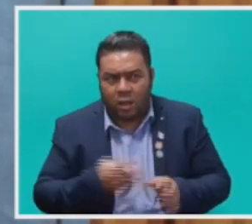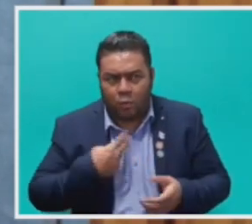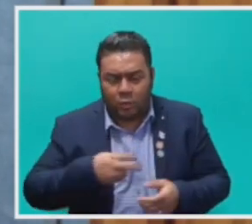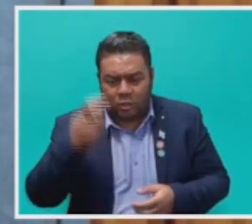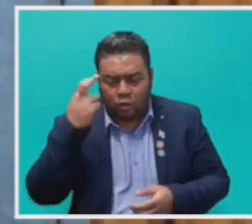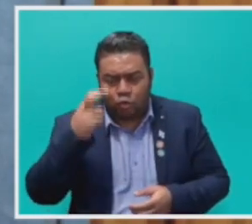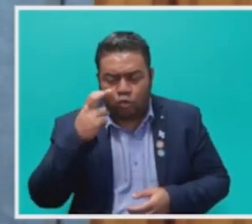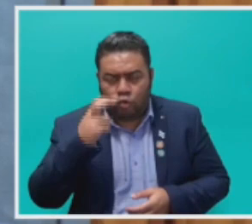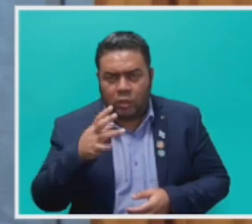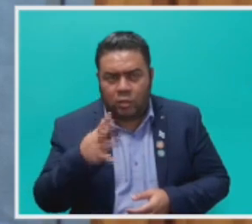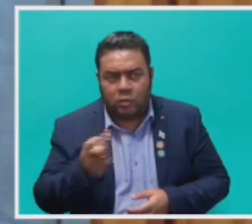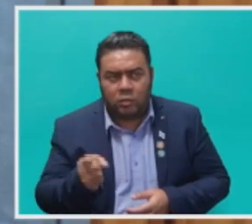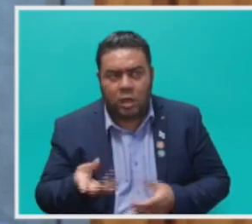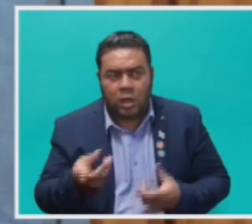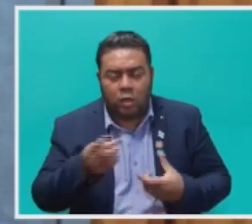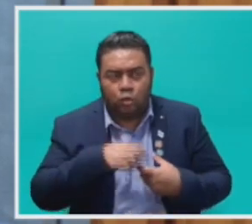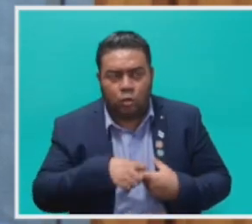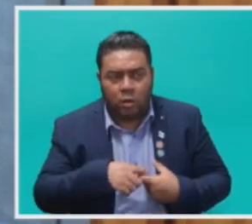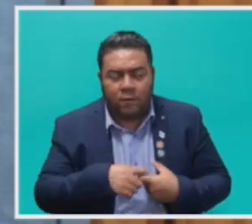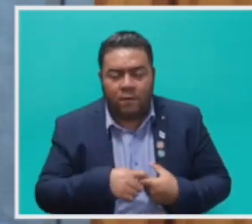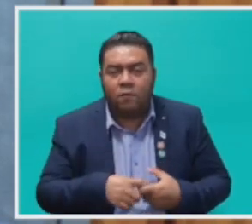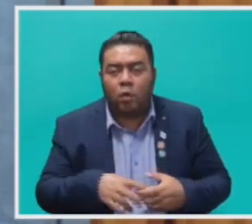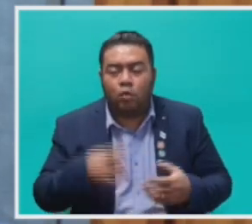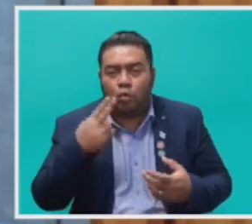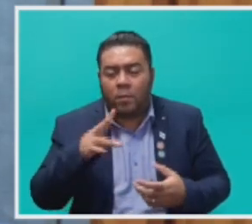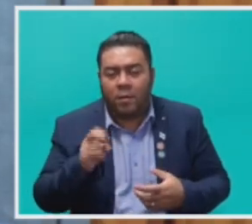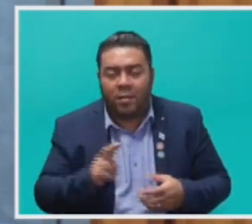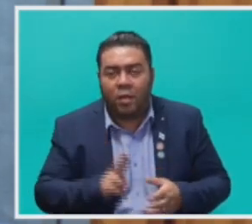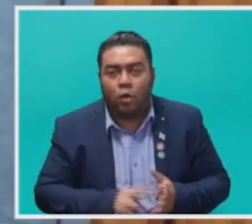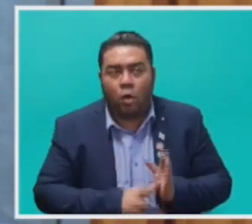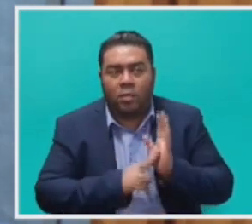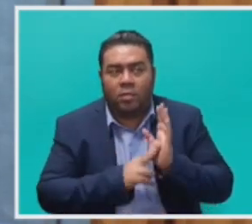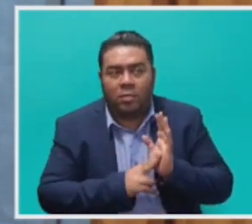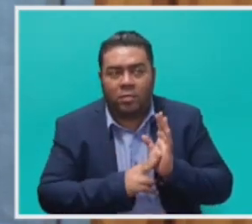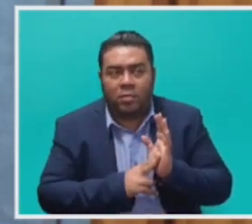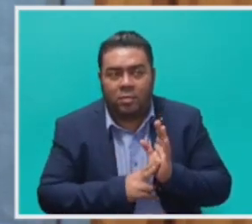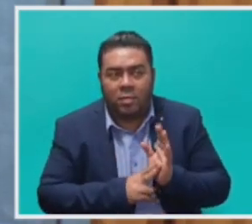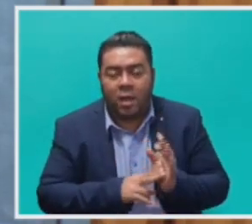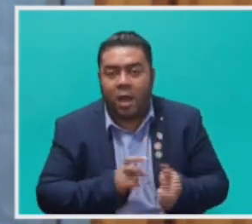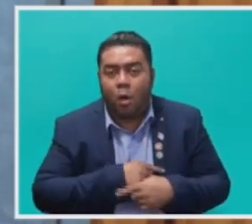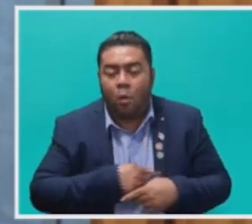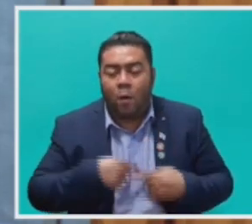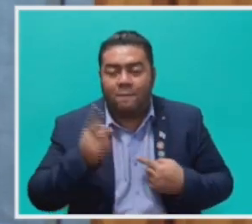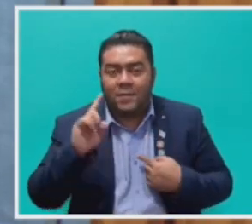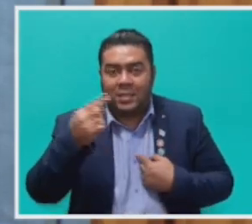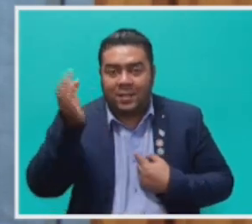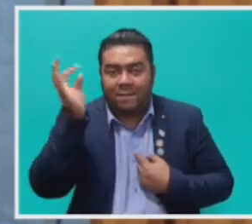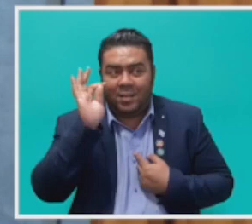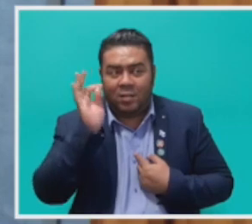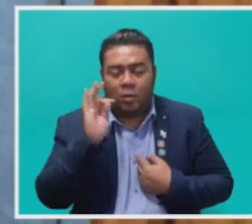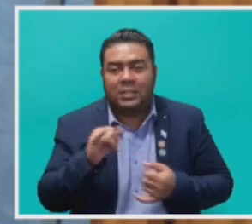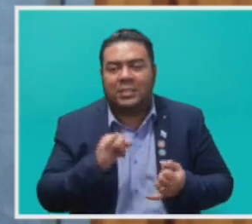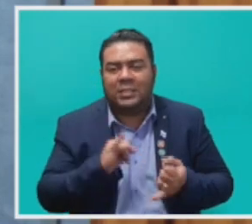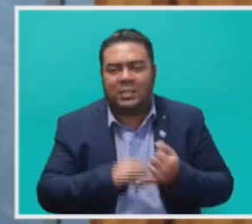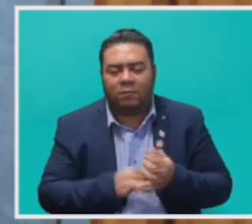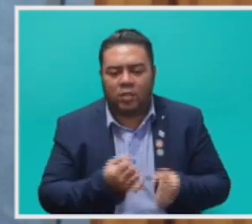peace facilitator. I joined a team for trauma healing in Northern Division. Our first facilitation was held in